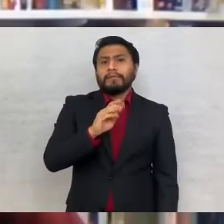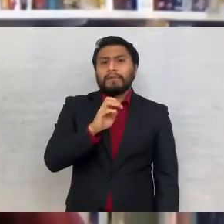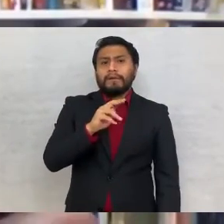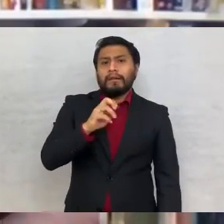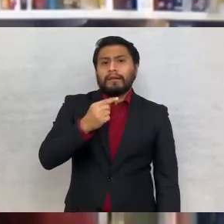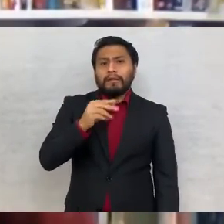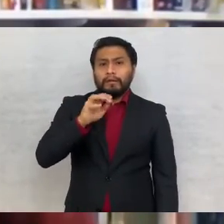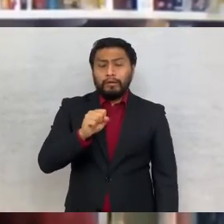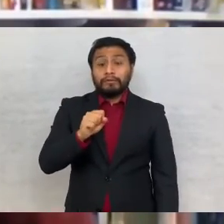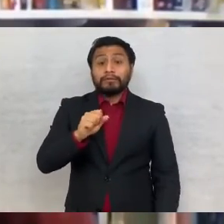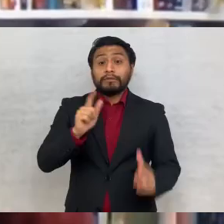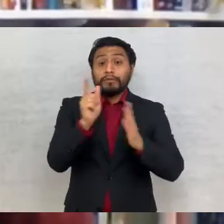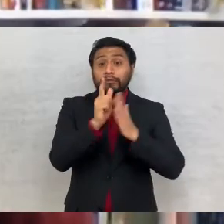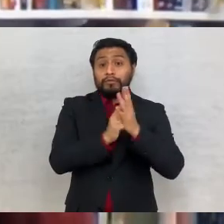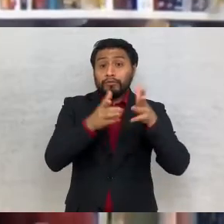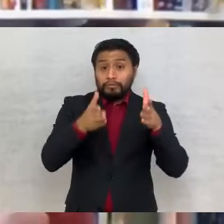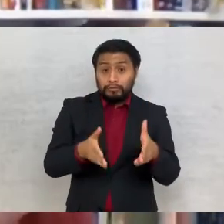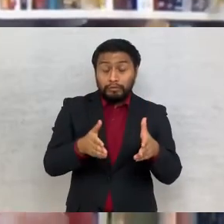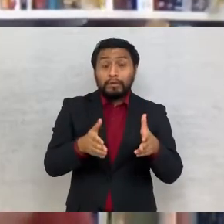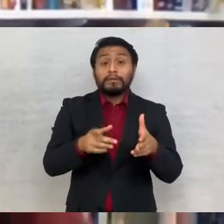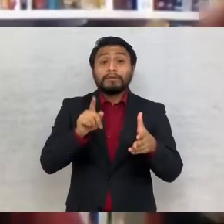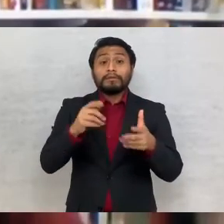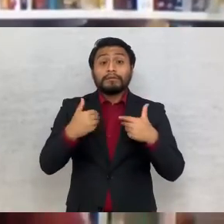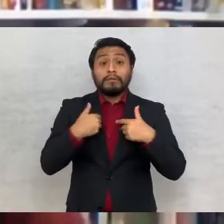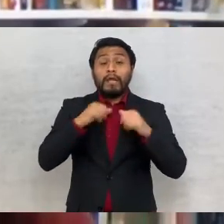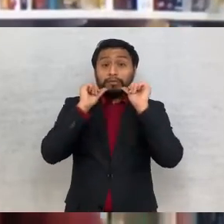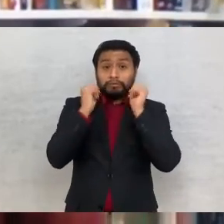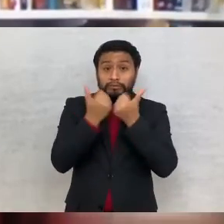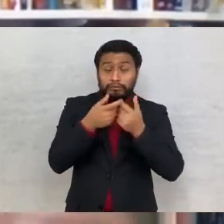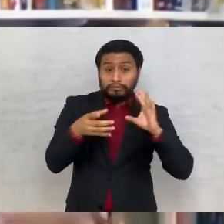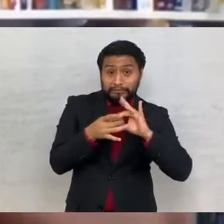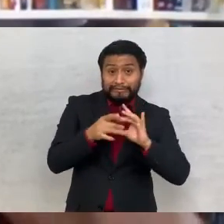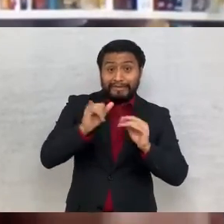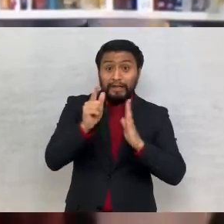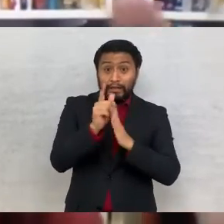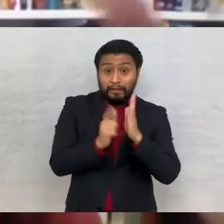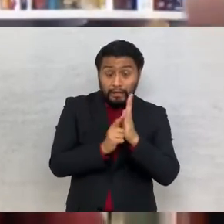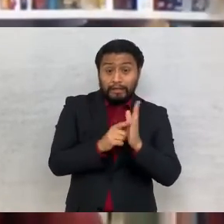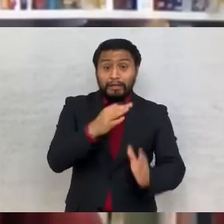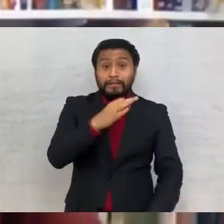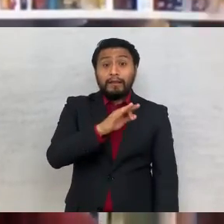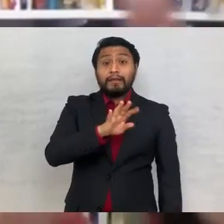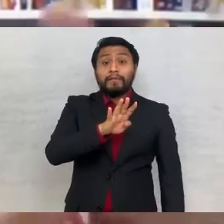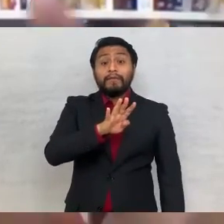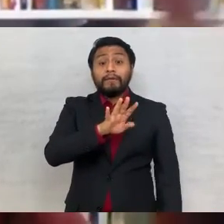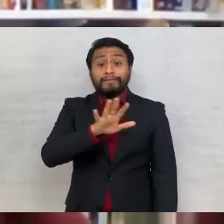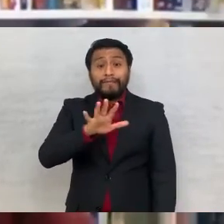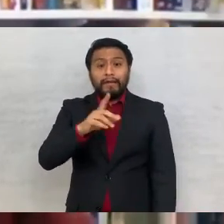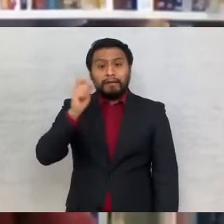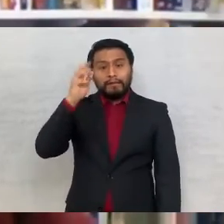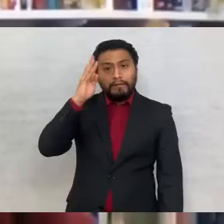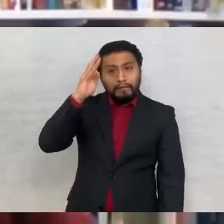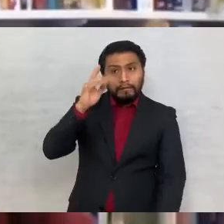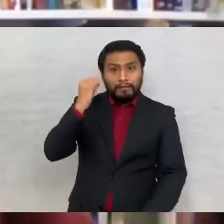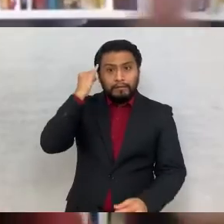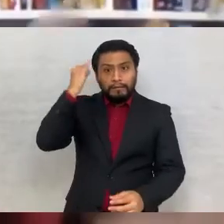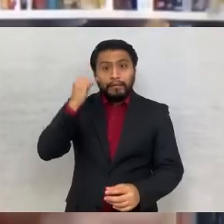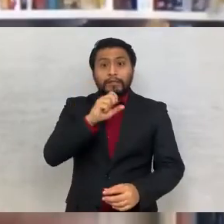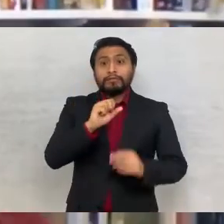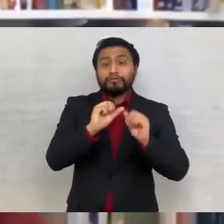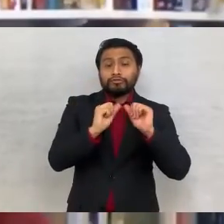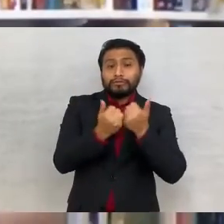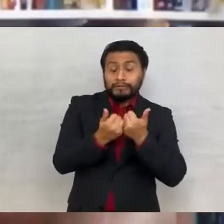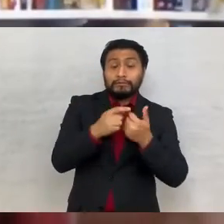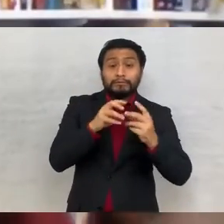in fact, was intervened and closed, with which the true moment of splendor of post-Holocaust eugenics in Argentina would begin